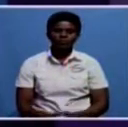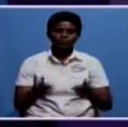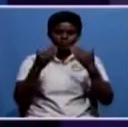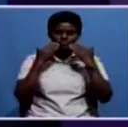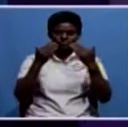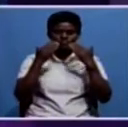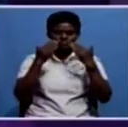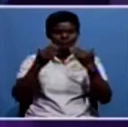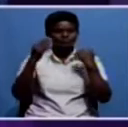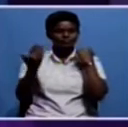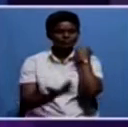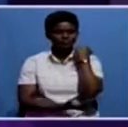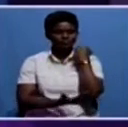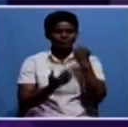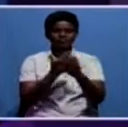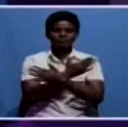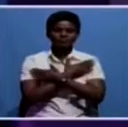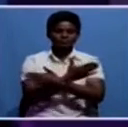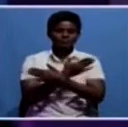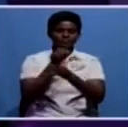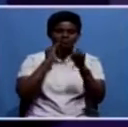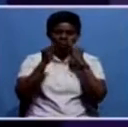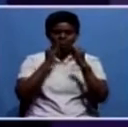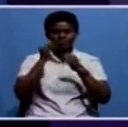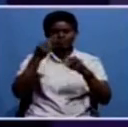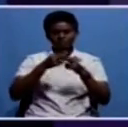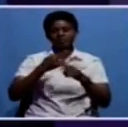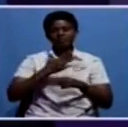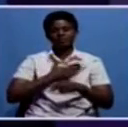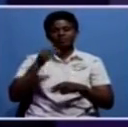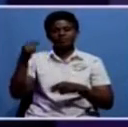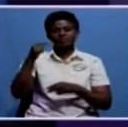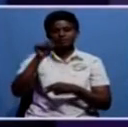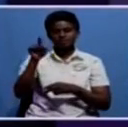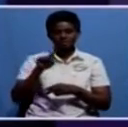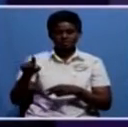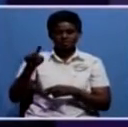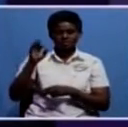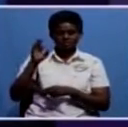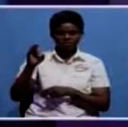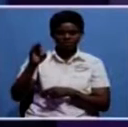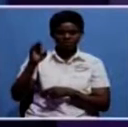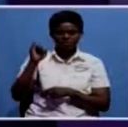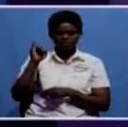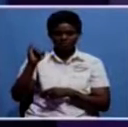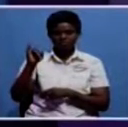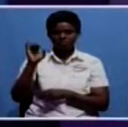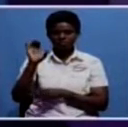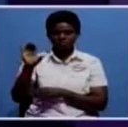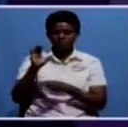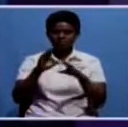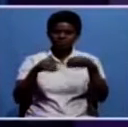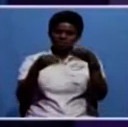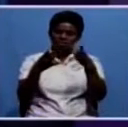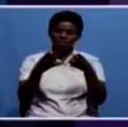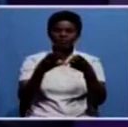Thank you for joining us on Sunday Interview. I'm your host, Gravajo Zulu. Now, the Financial Intelligence Center has released the 2018 Money